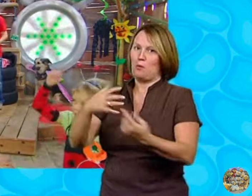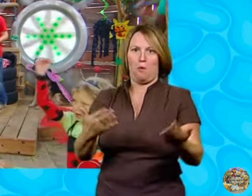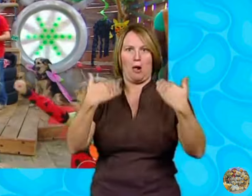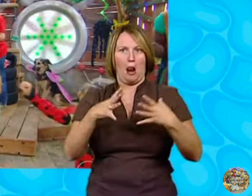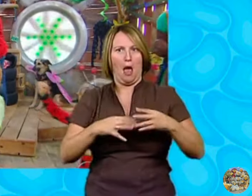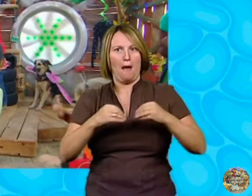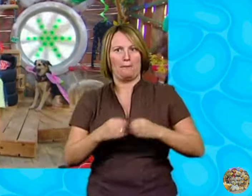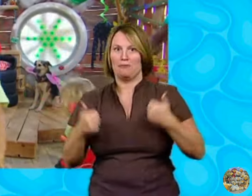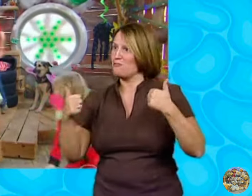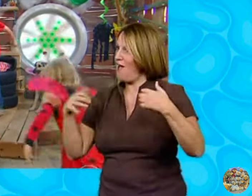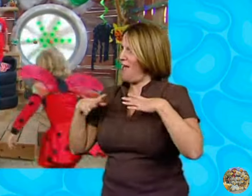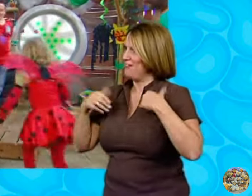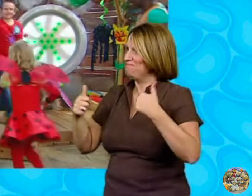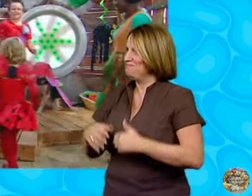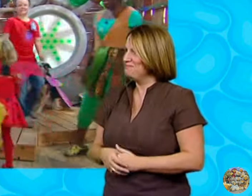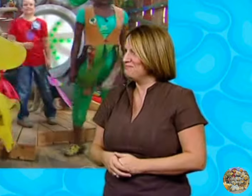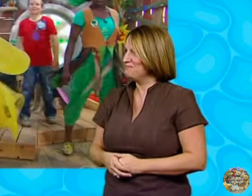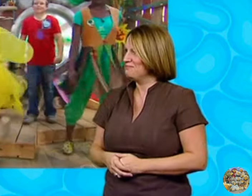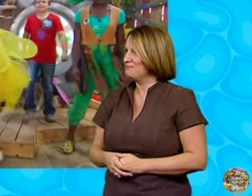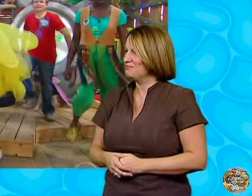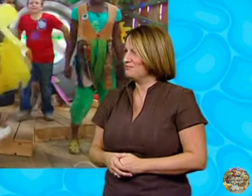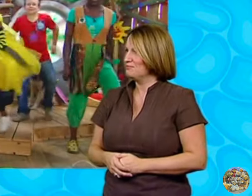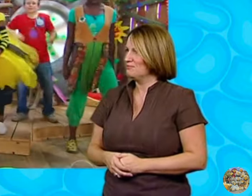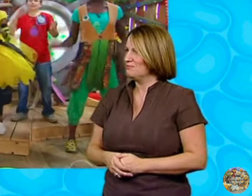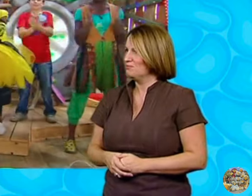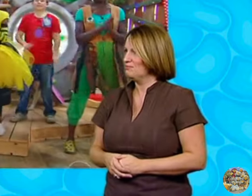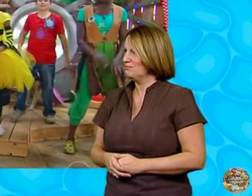chant? Yay!